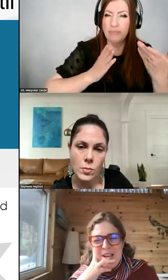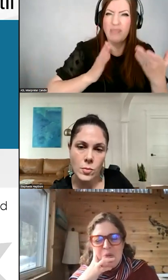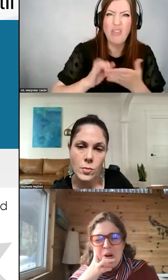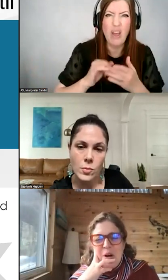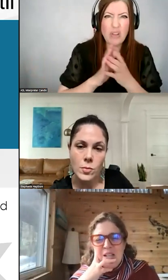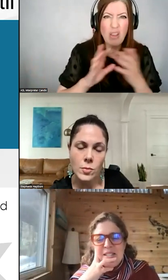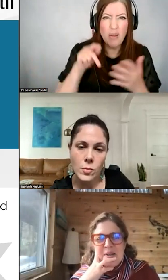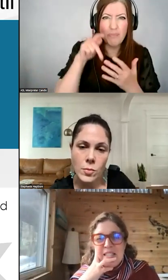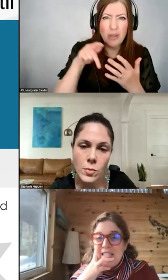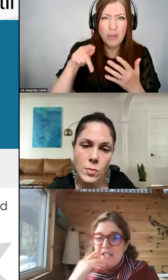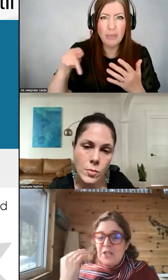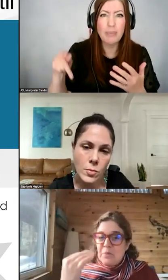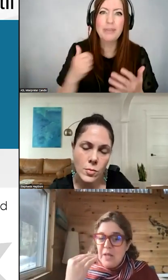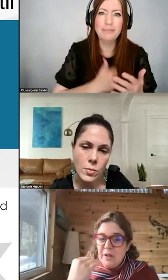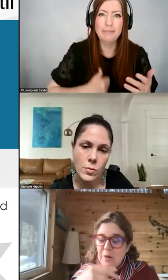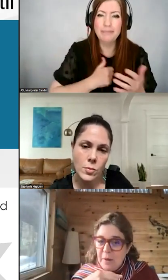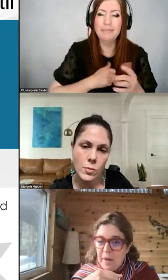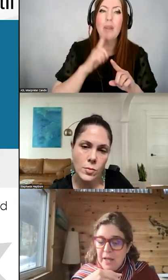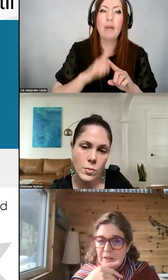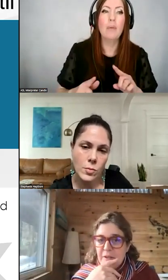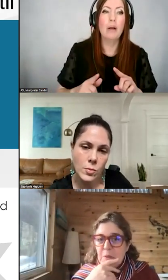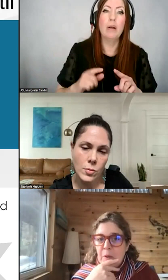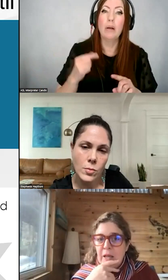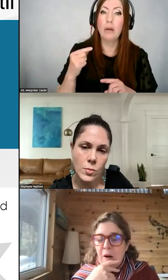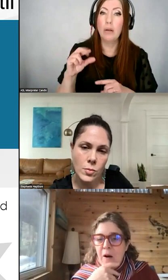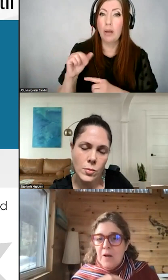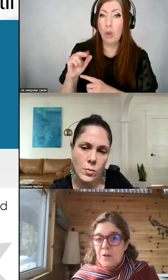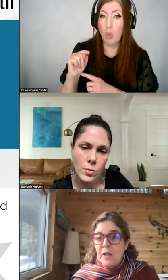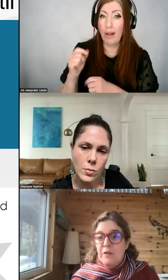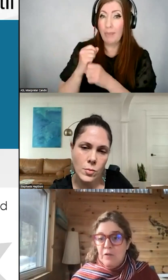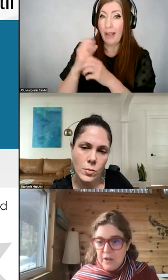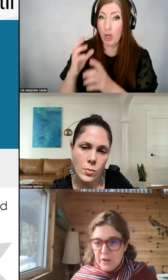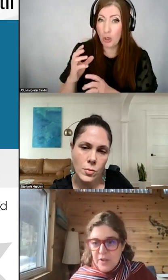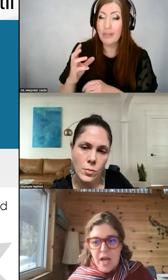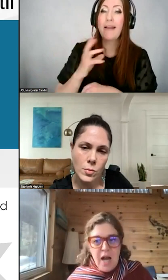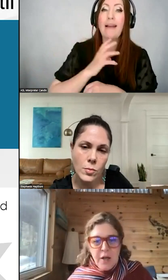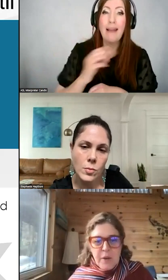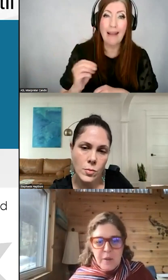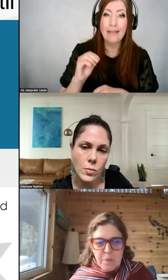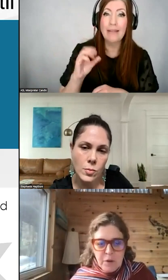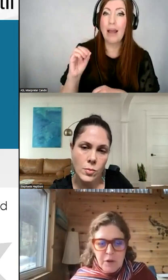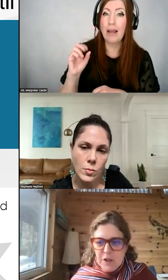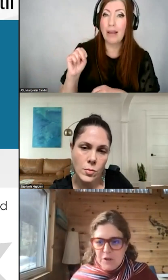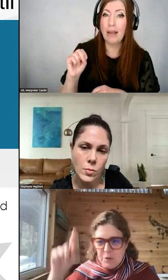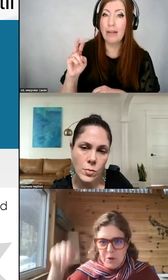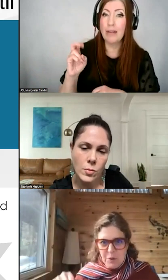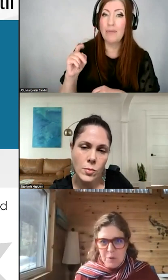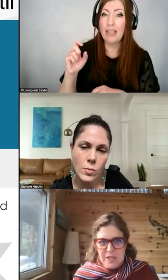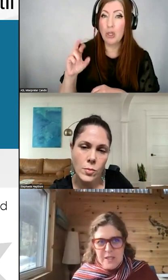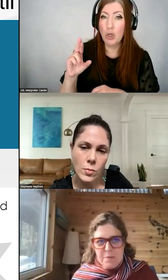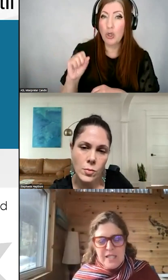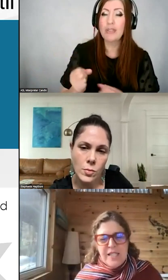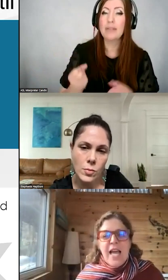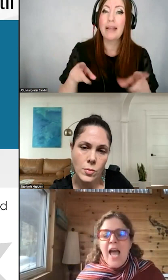P's. We're also, in addition to being grant makers, we are also conveners. I know a number of you, just from going